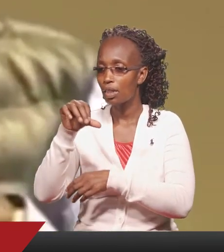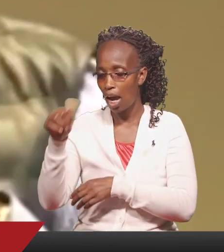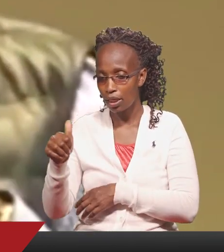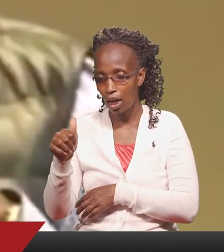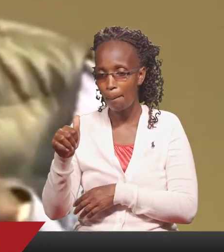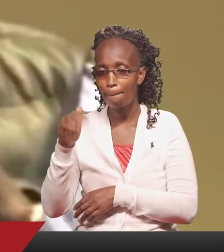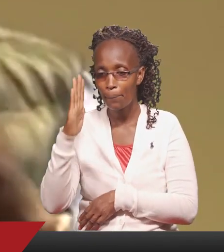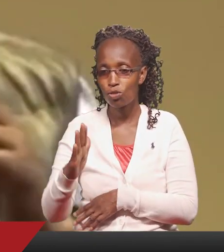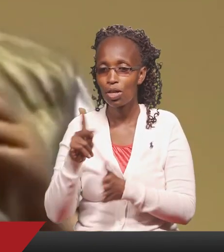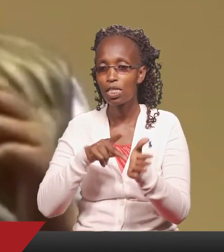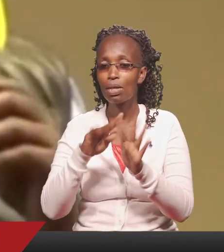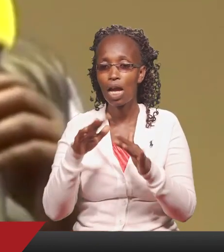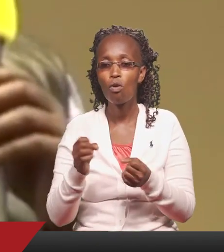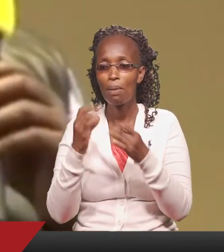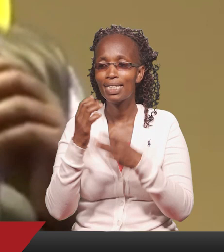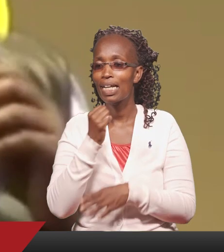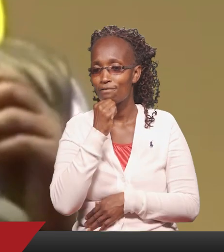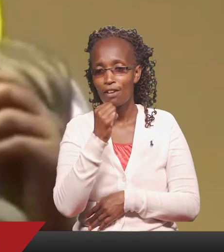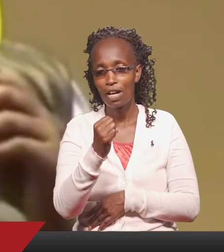while Mama Mboga is paying 500.